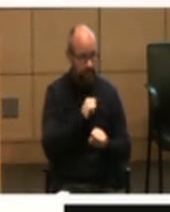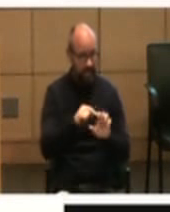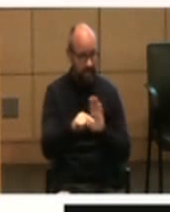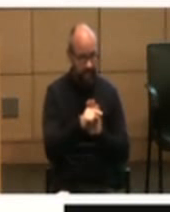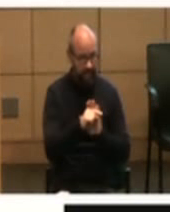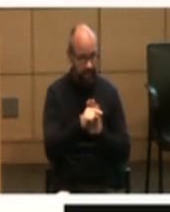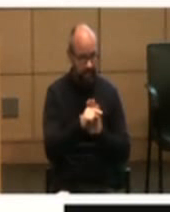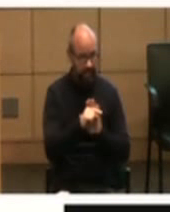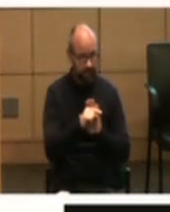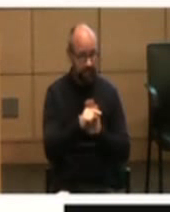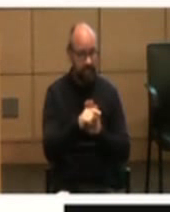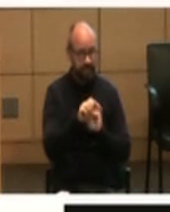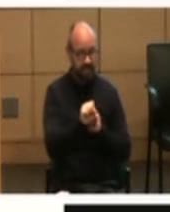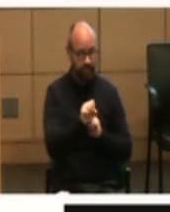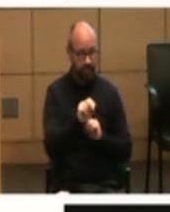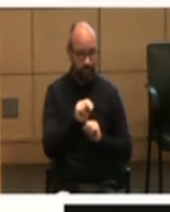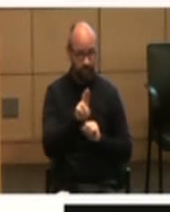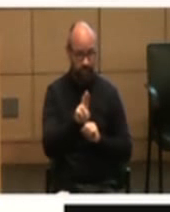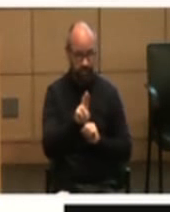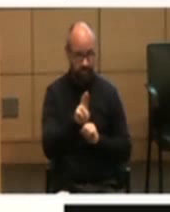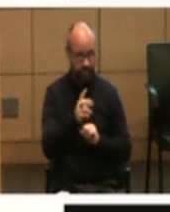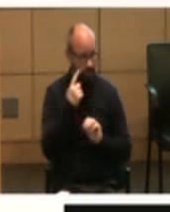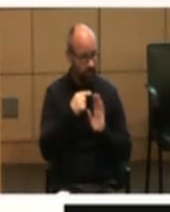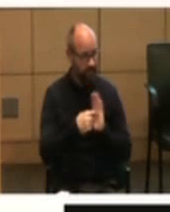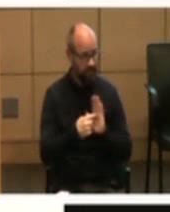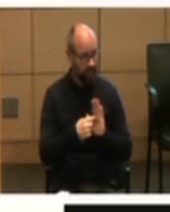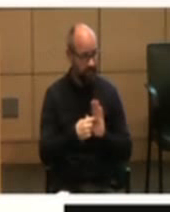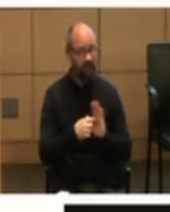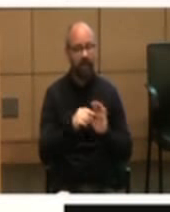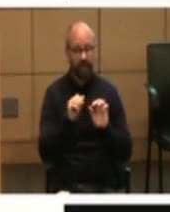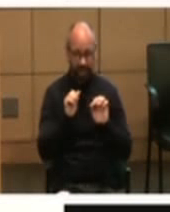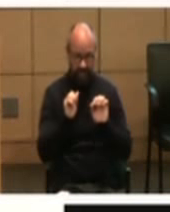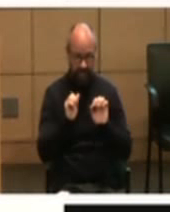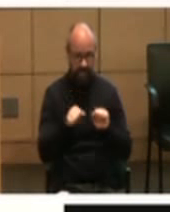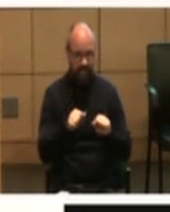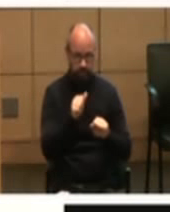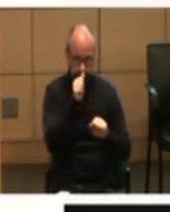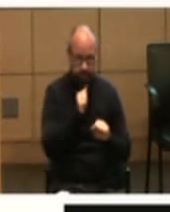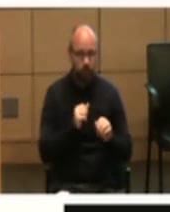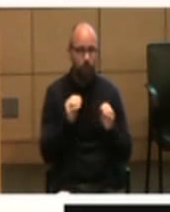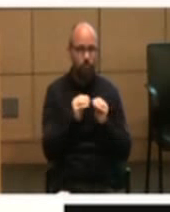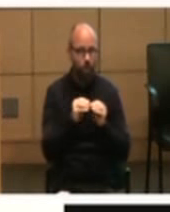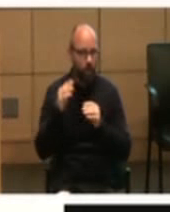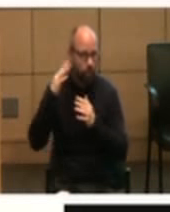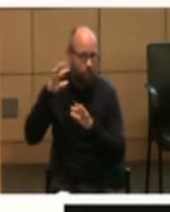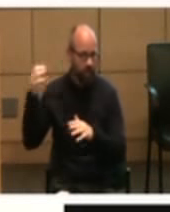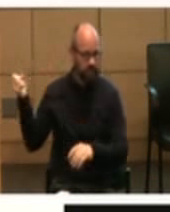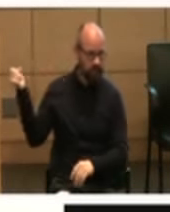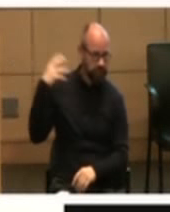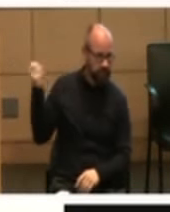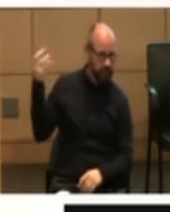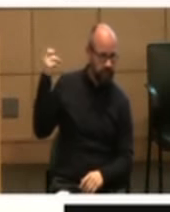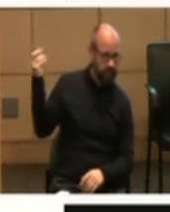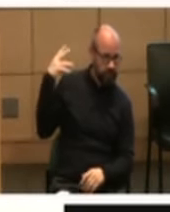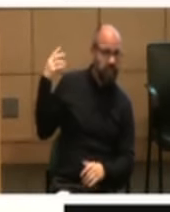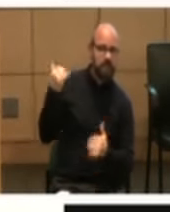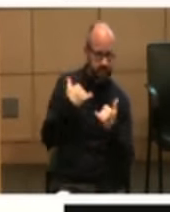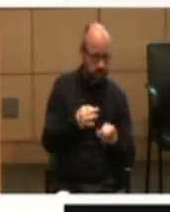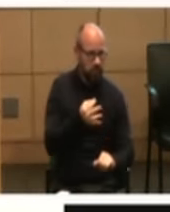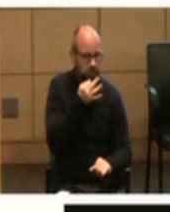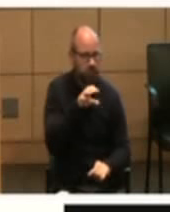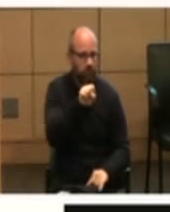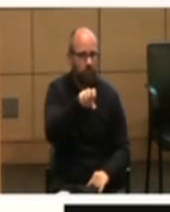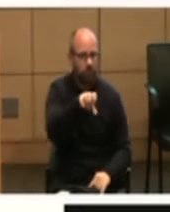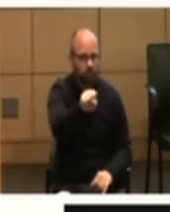signal-to-noise ratio here, for instance, can tolerate more noise and still do pretty well on the task. And then a child that's falling